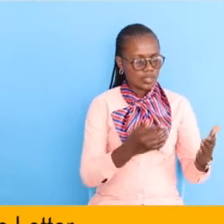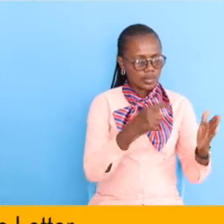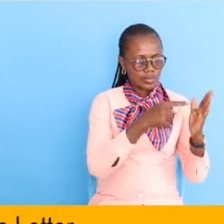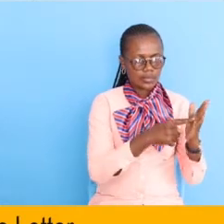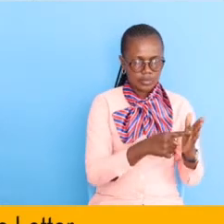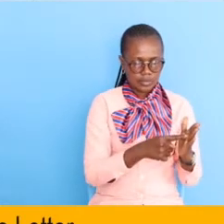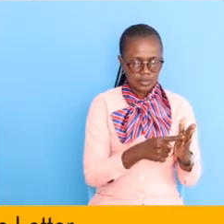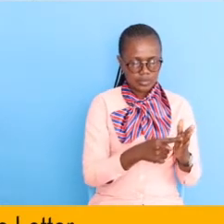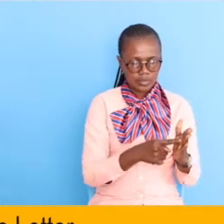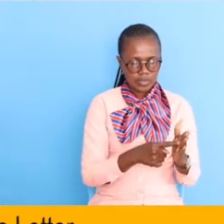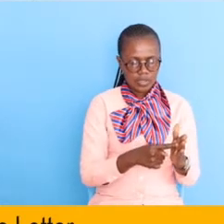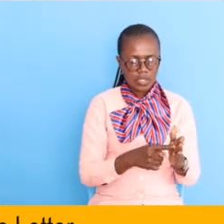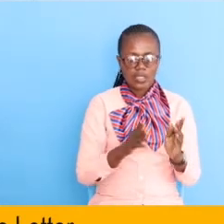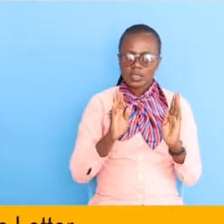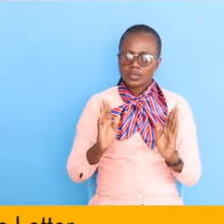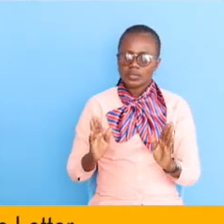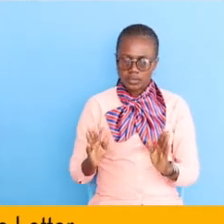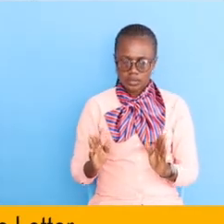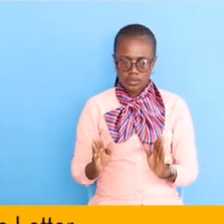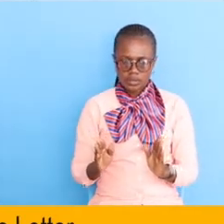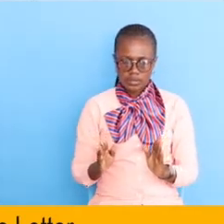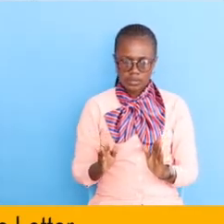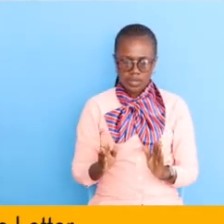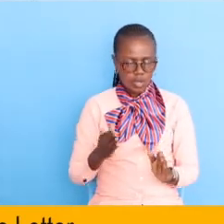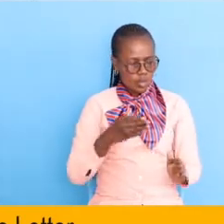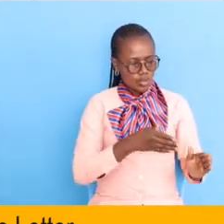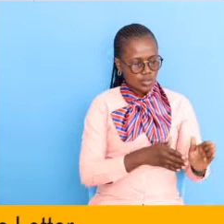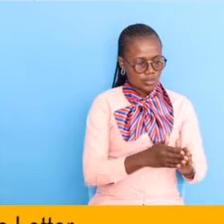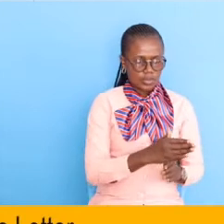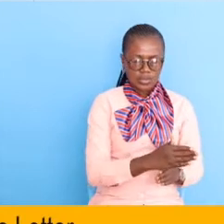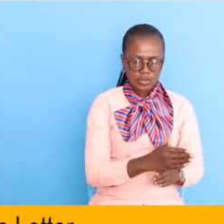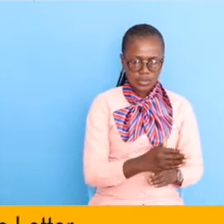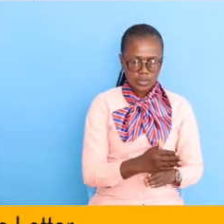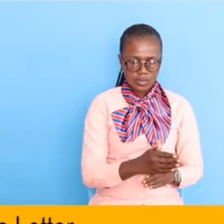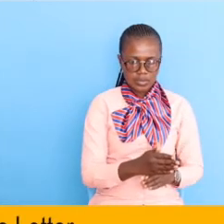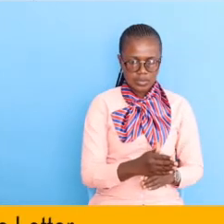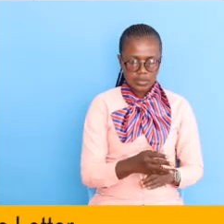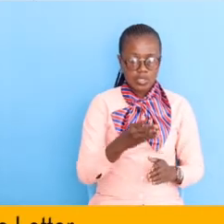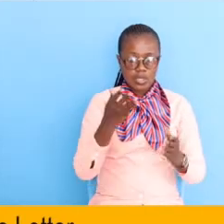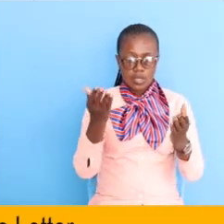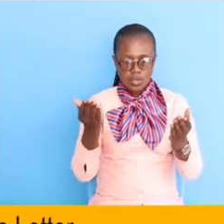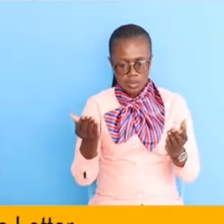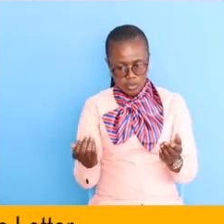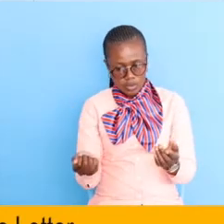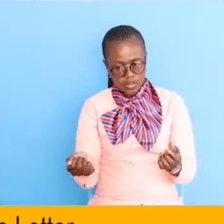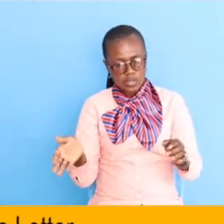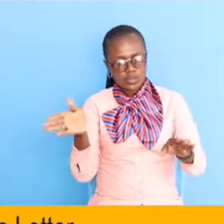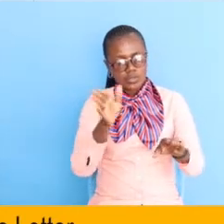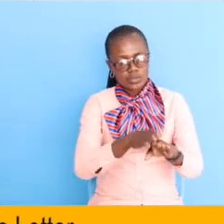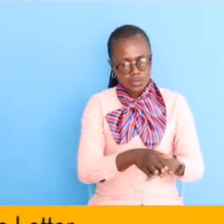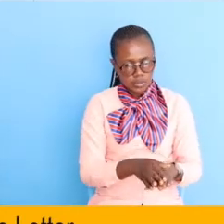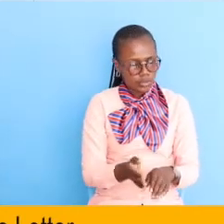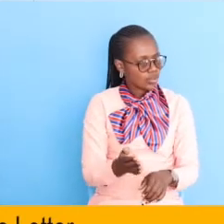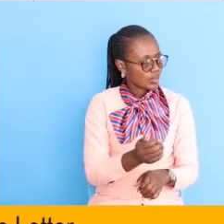point, I'm very sure that through the knowledge we had from how we can write those